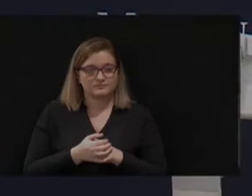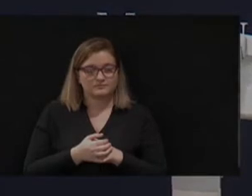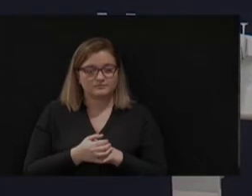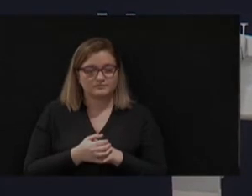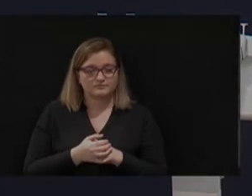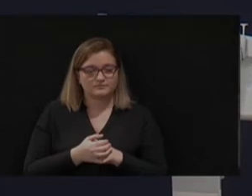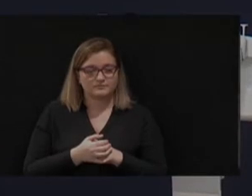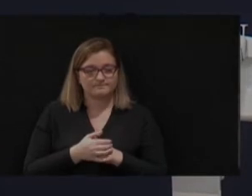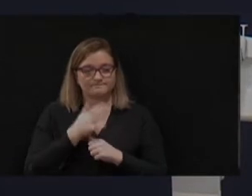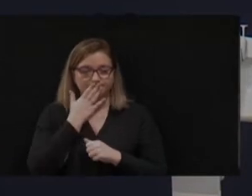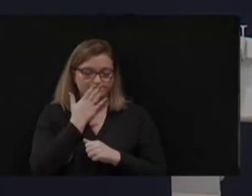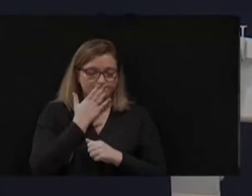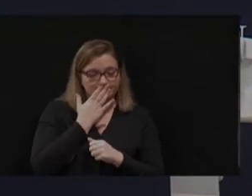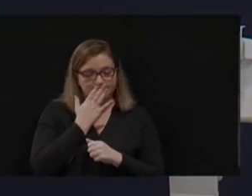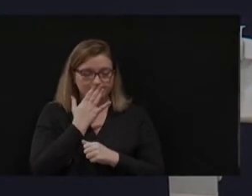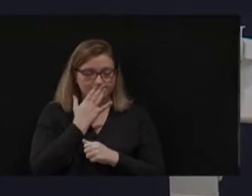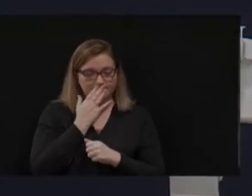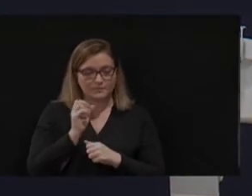Okay.